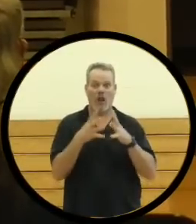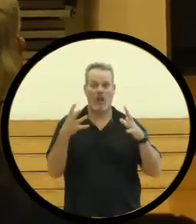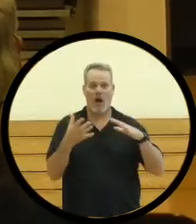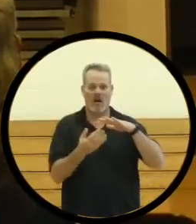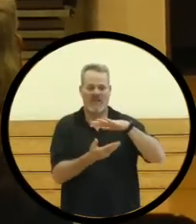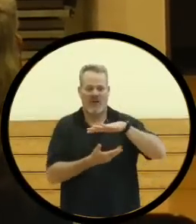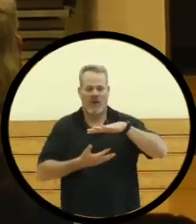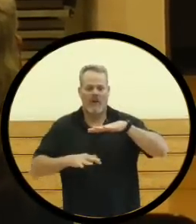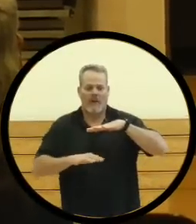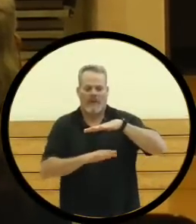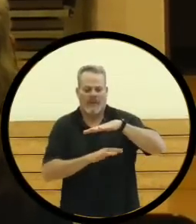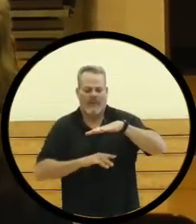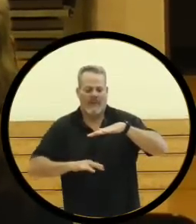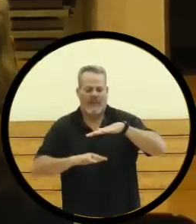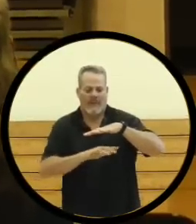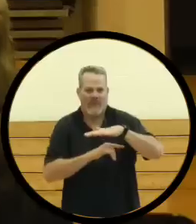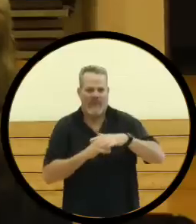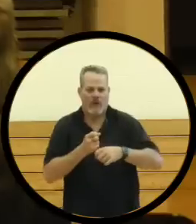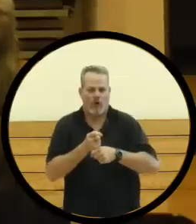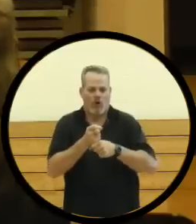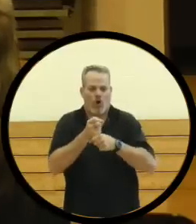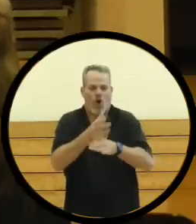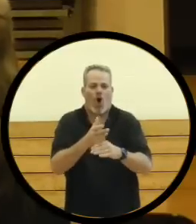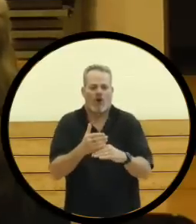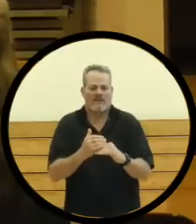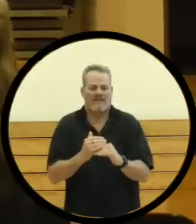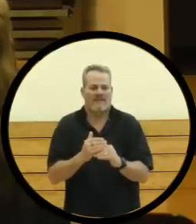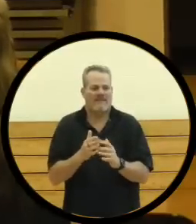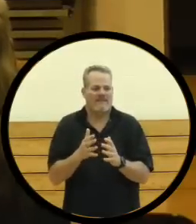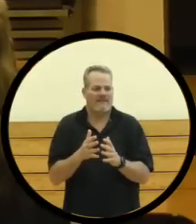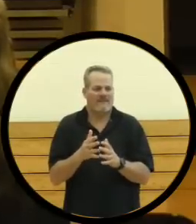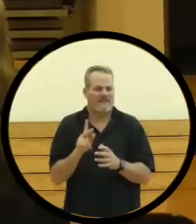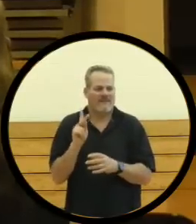that it could create the next Kilauea here?